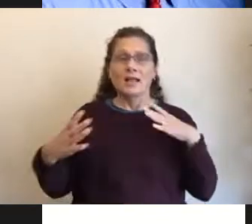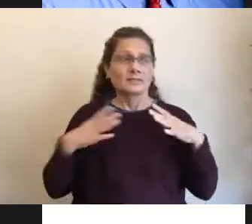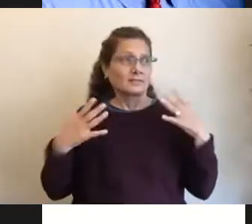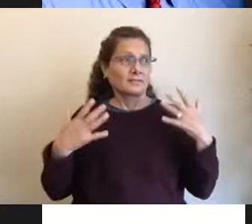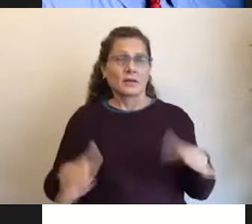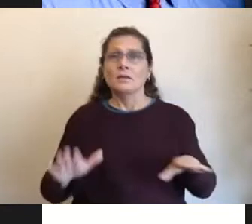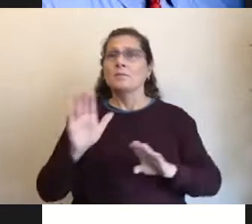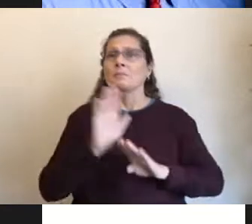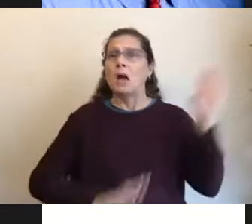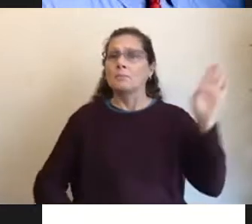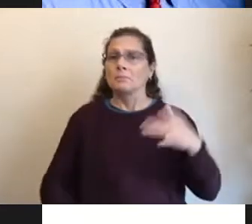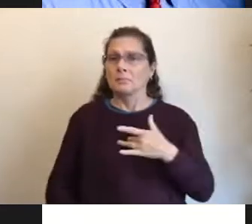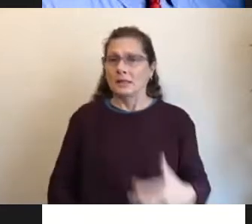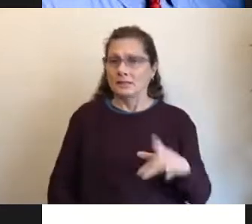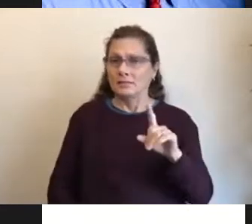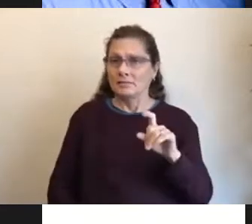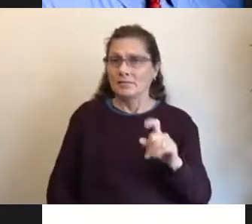they?